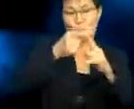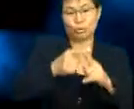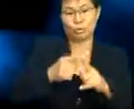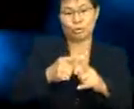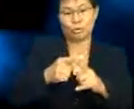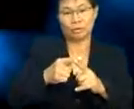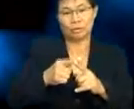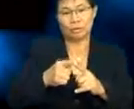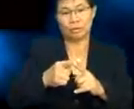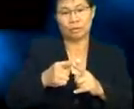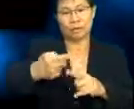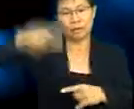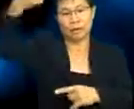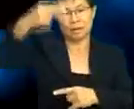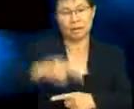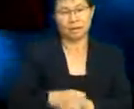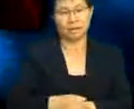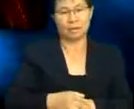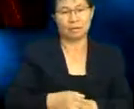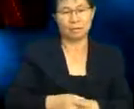Let me introduce you to the heart.